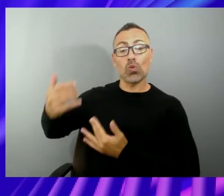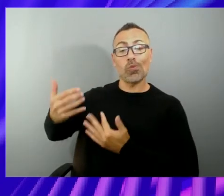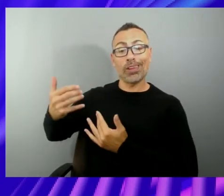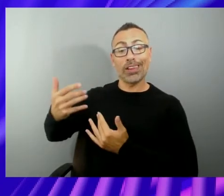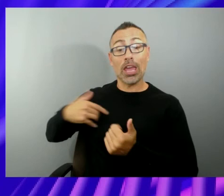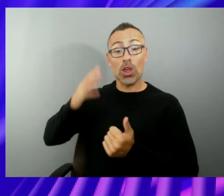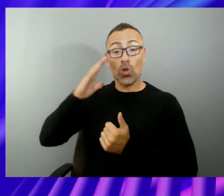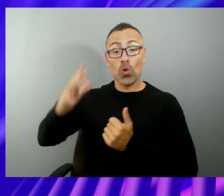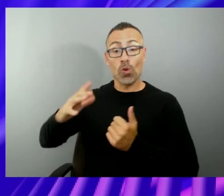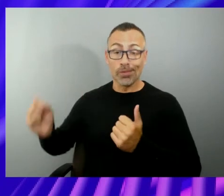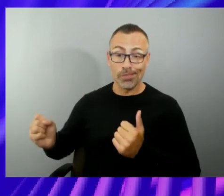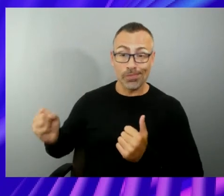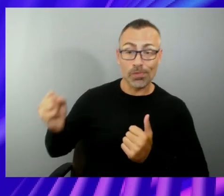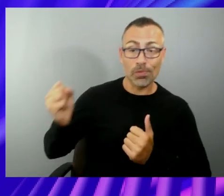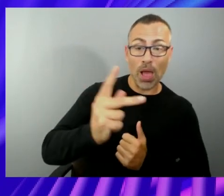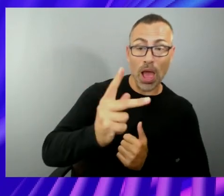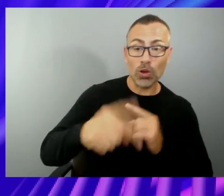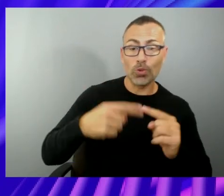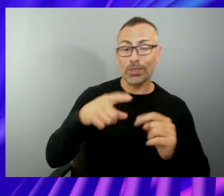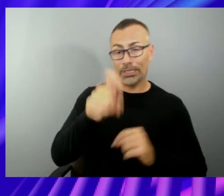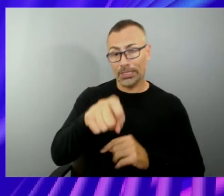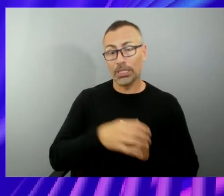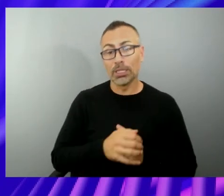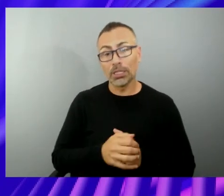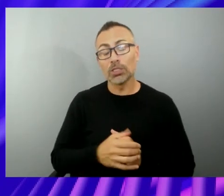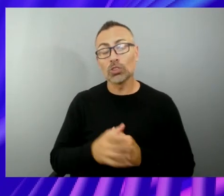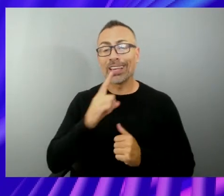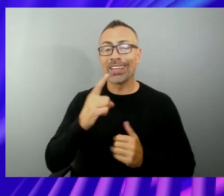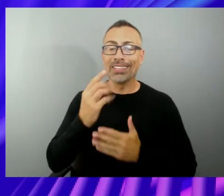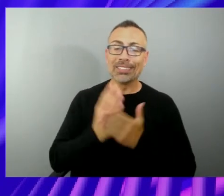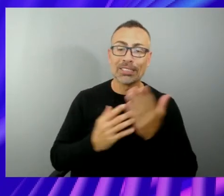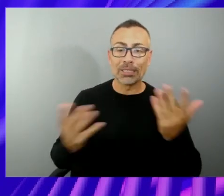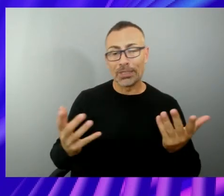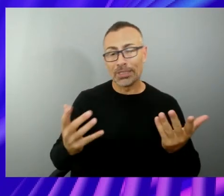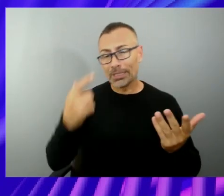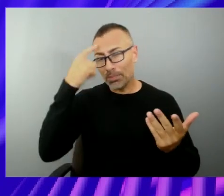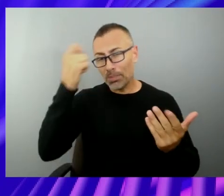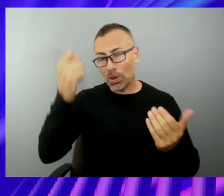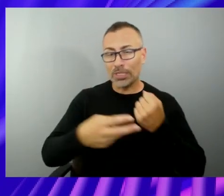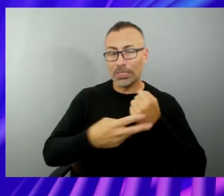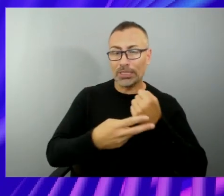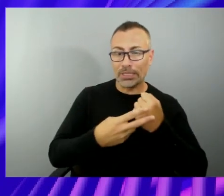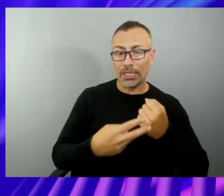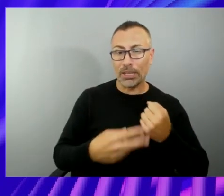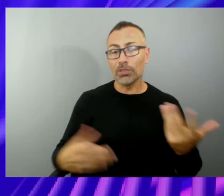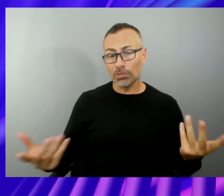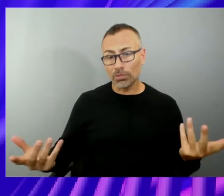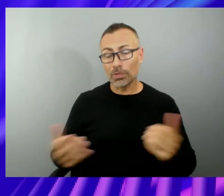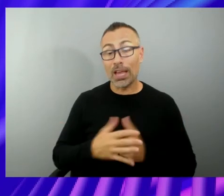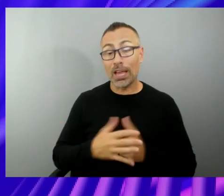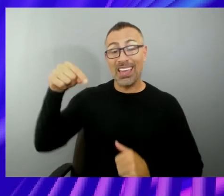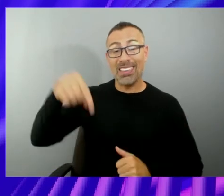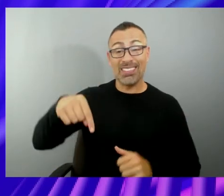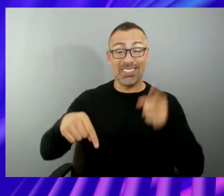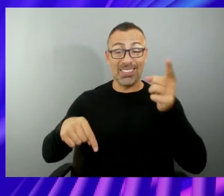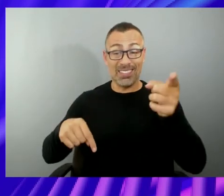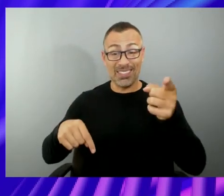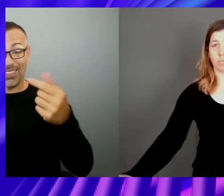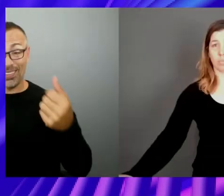are some of the activation, some of the memory saving techniques. And this blog post actually goes through them in